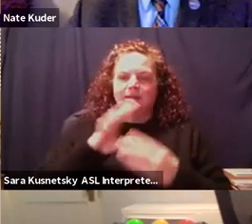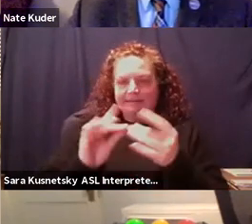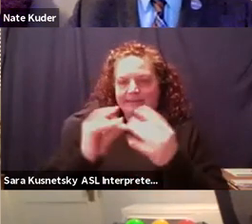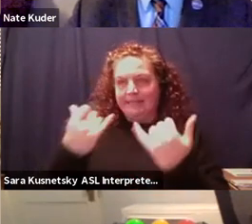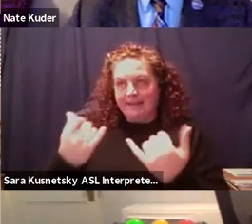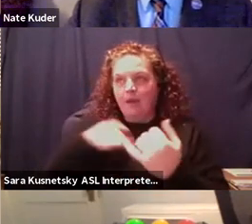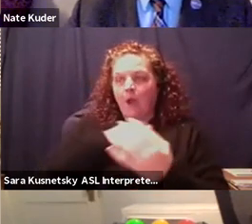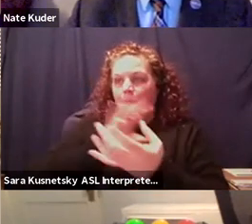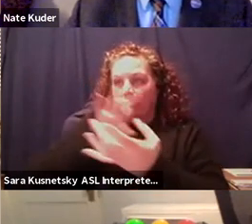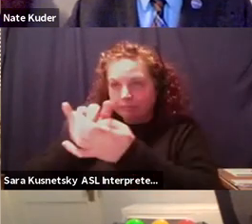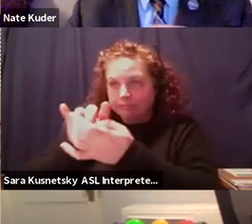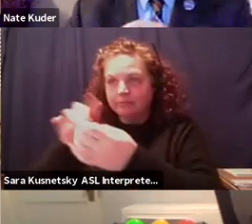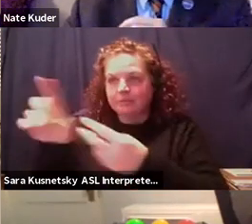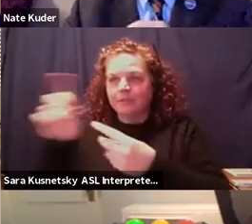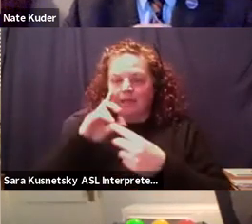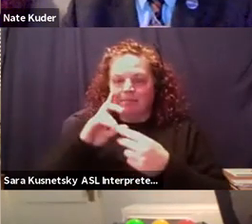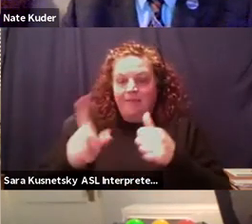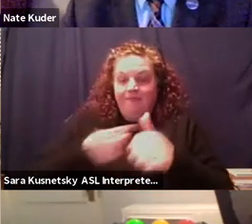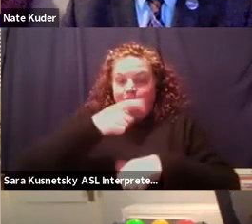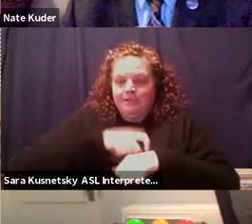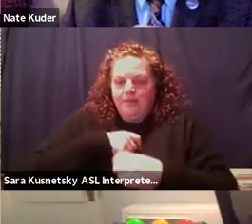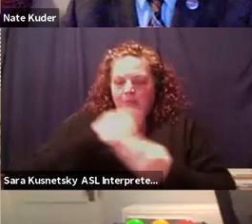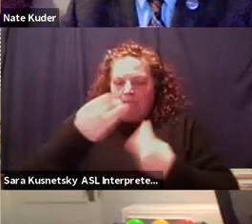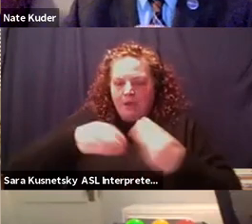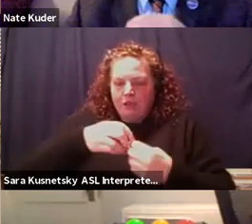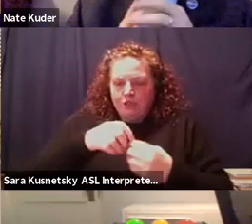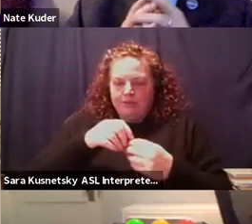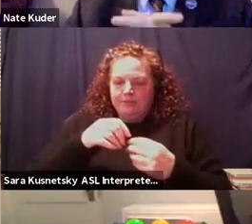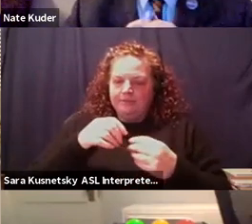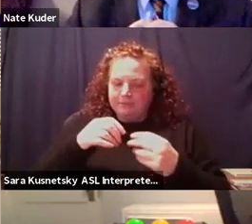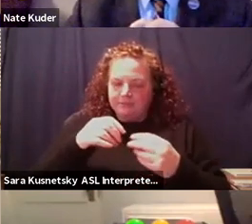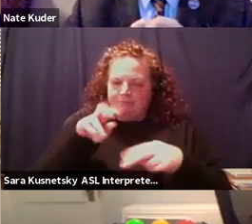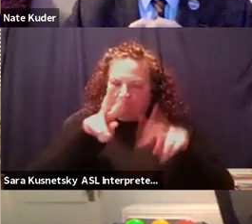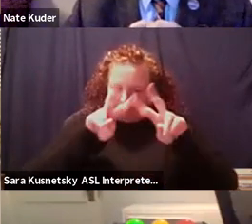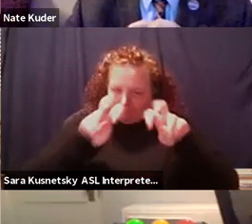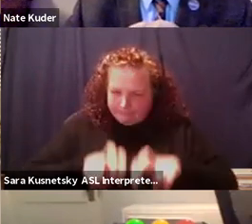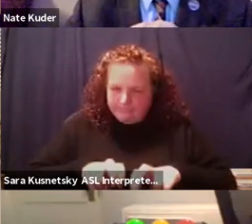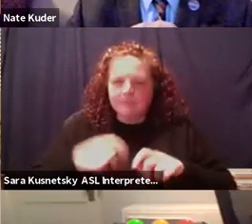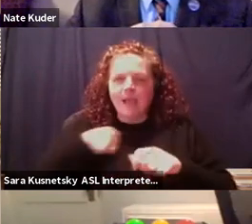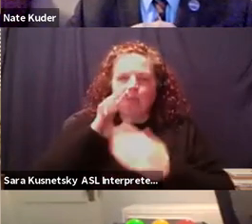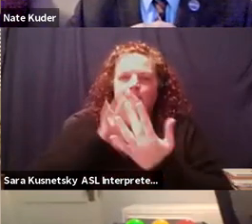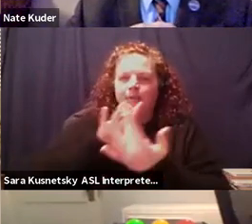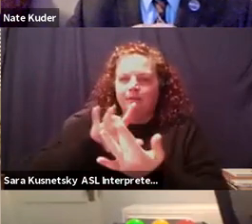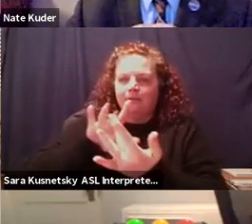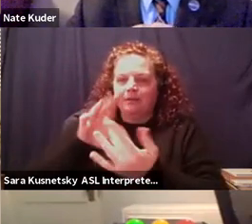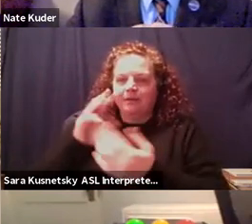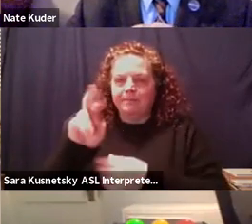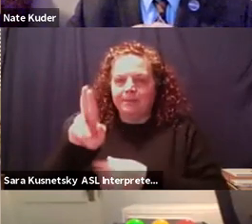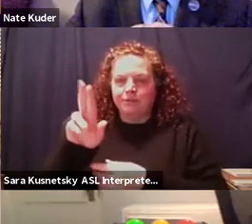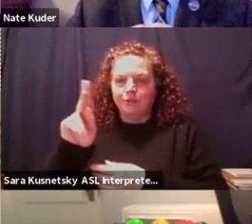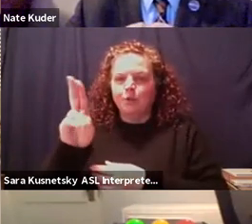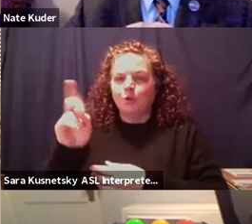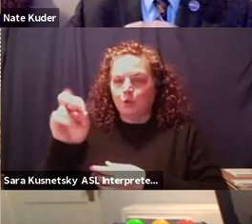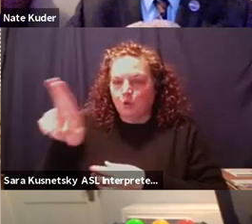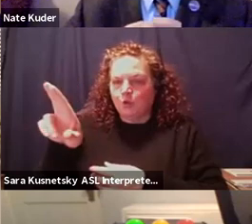as this is my first time on budget season. And I will be reaching out to you, Mr. Cooter, for some assistance on how